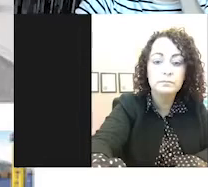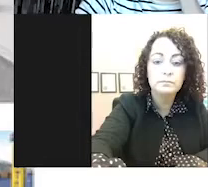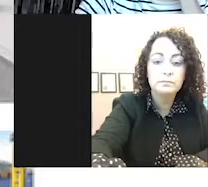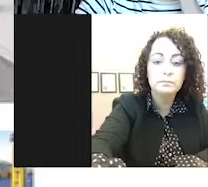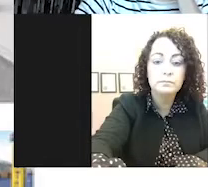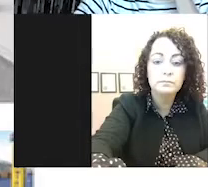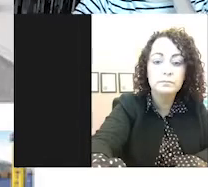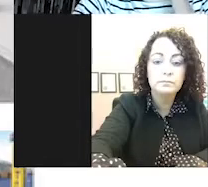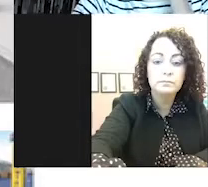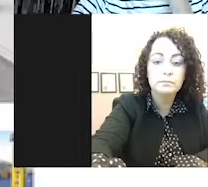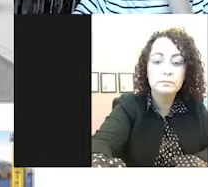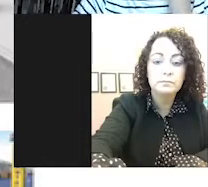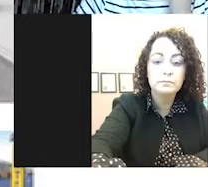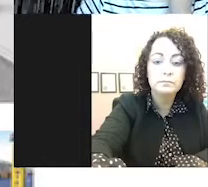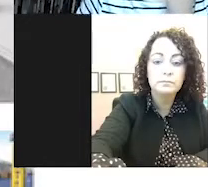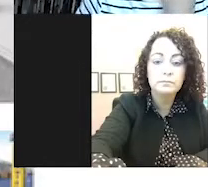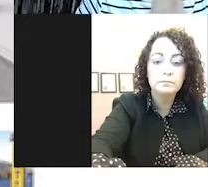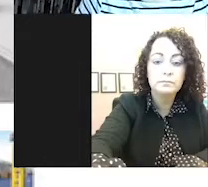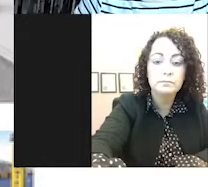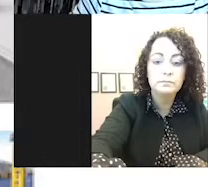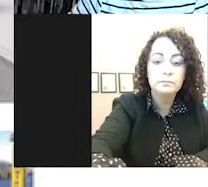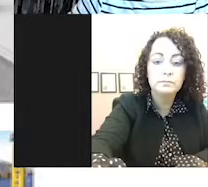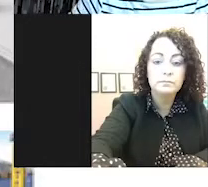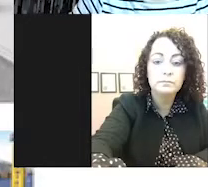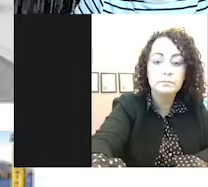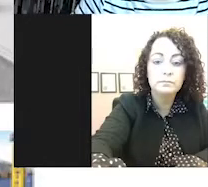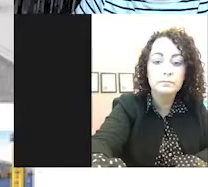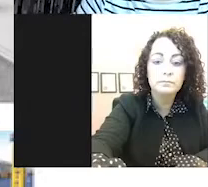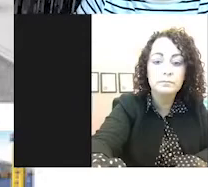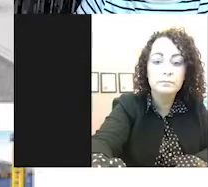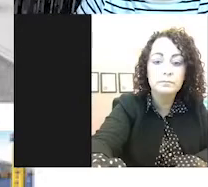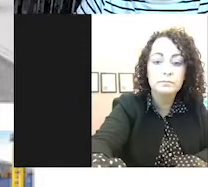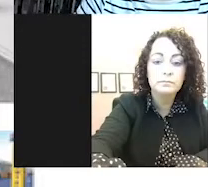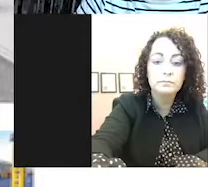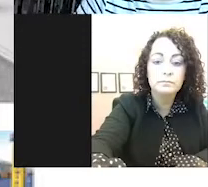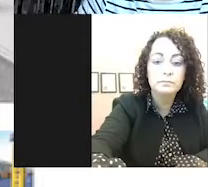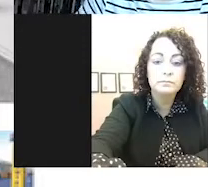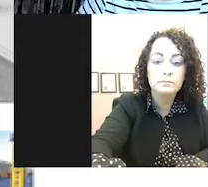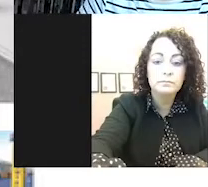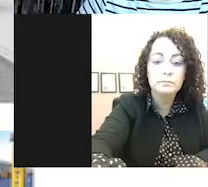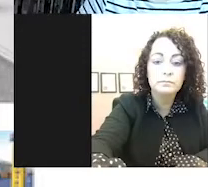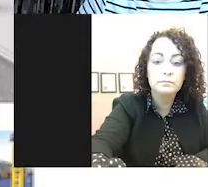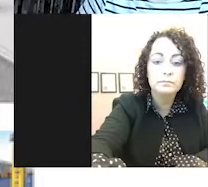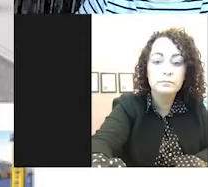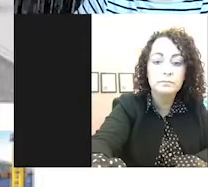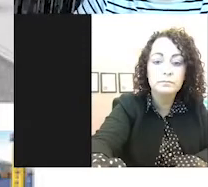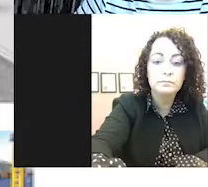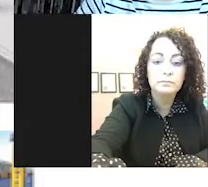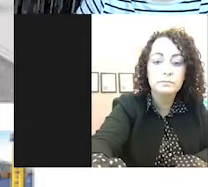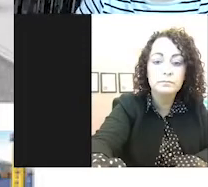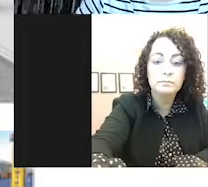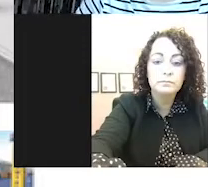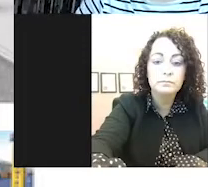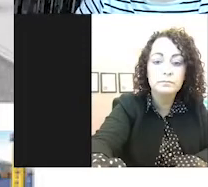move on to the next slide. Again, the picture on the left is one that you saw already, and on the right there is some of the some of